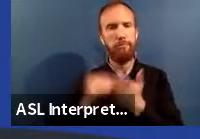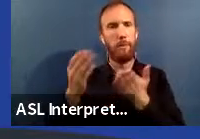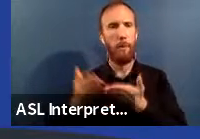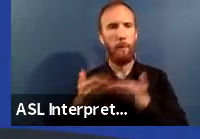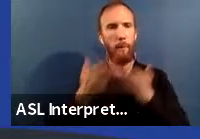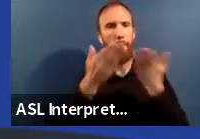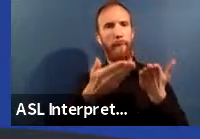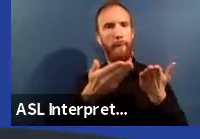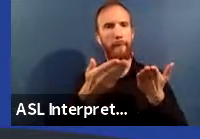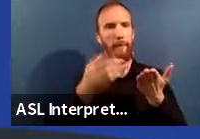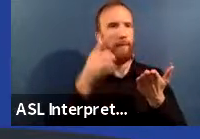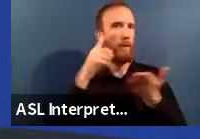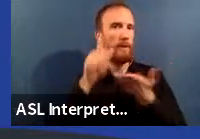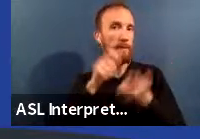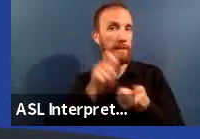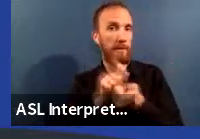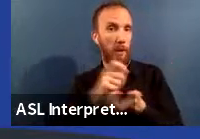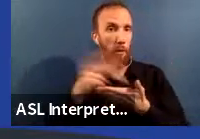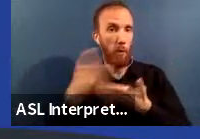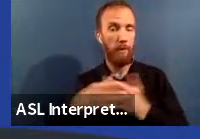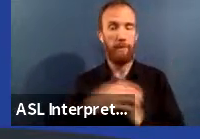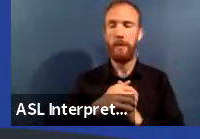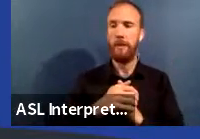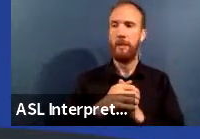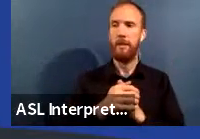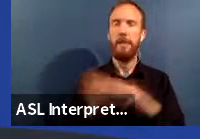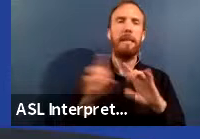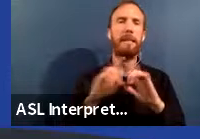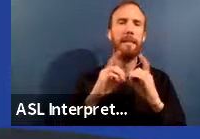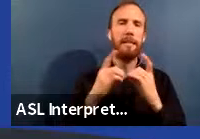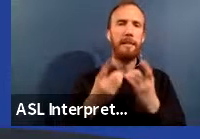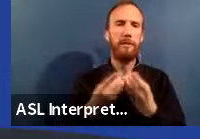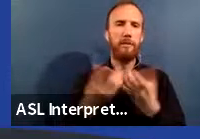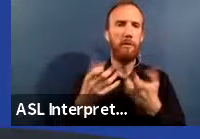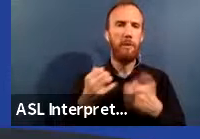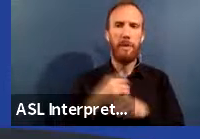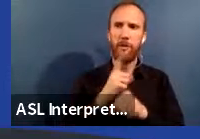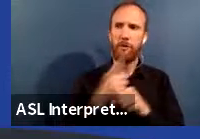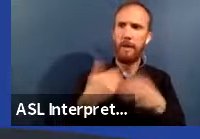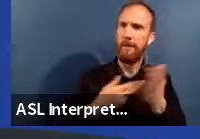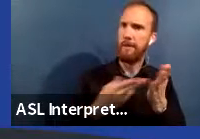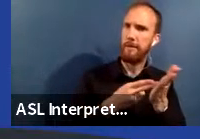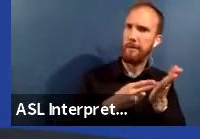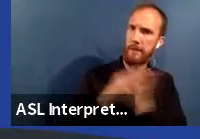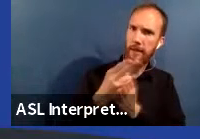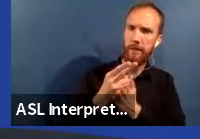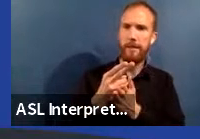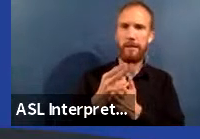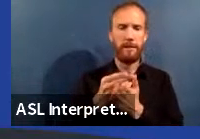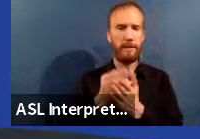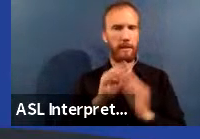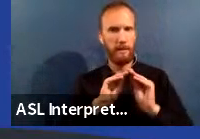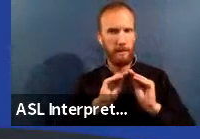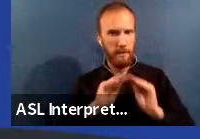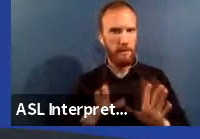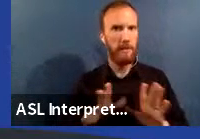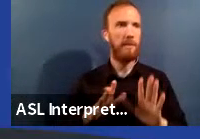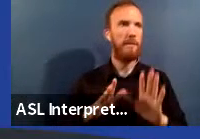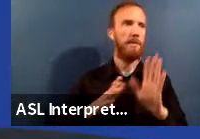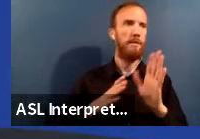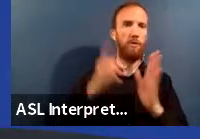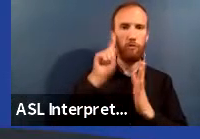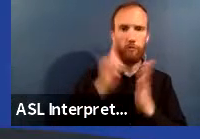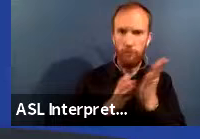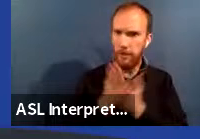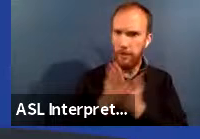schools. The district seeks to maintain integrity in district decision-making and provide even greater transparency